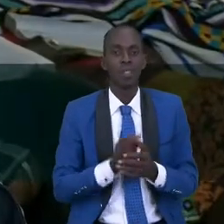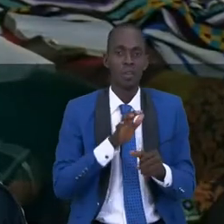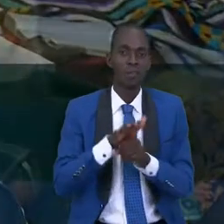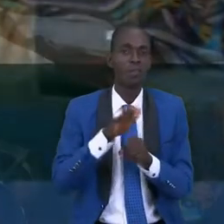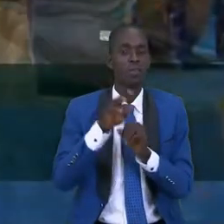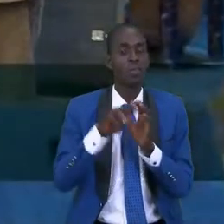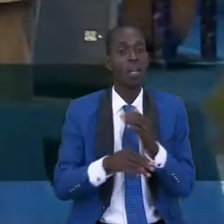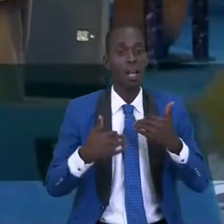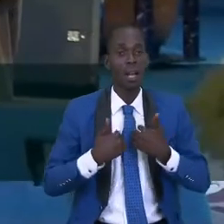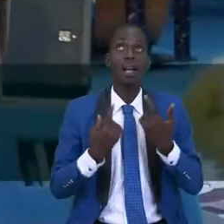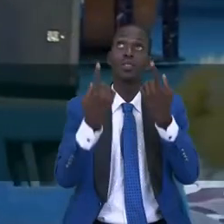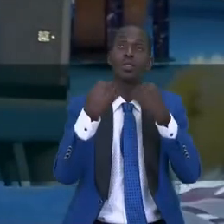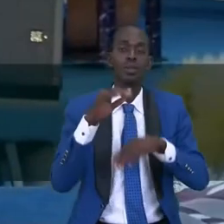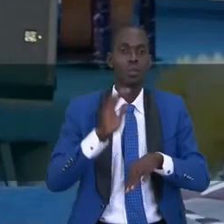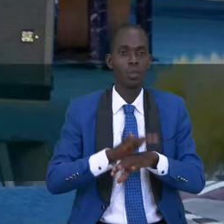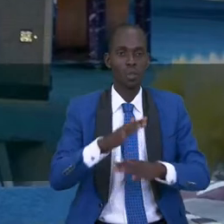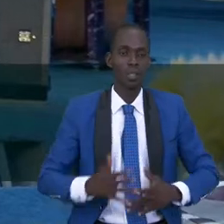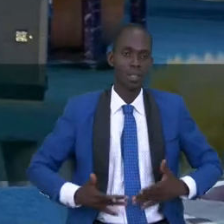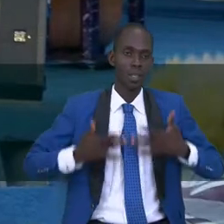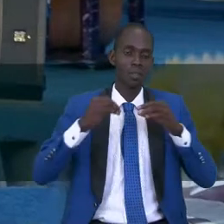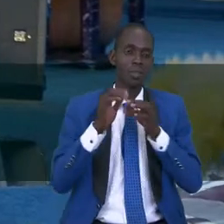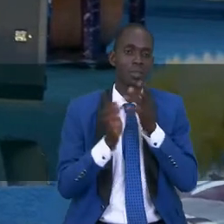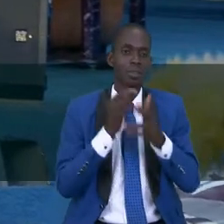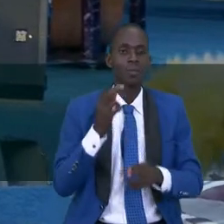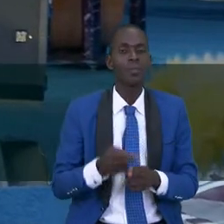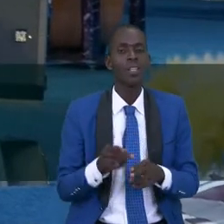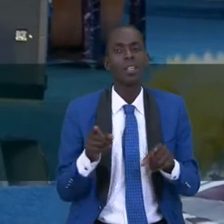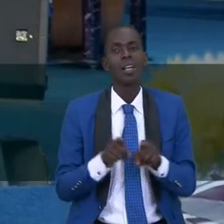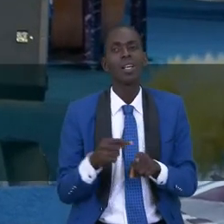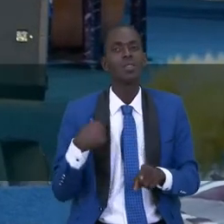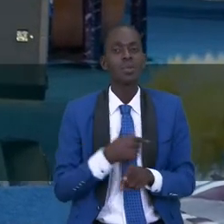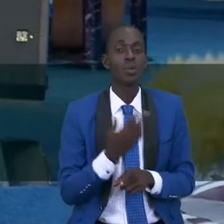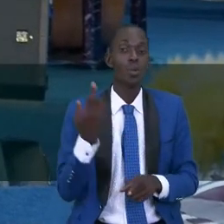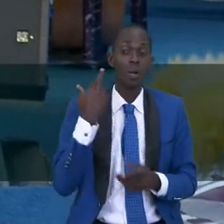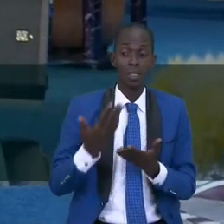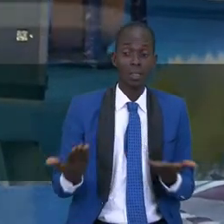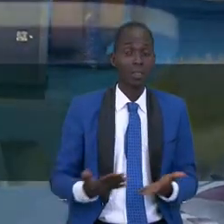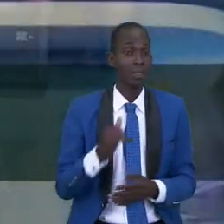Fulfillment has come in your life. As we were here yesterday,